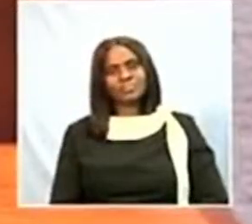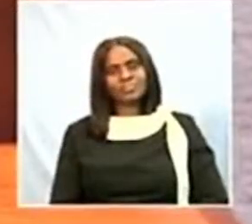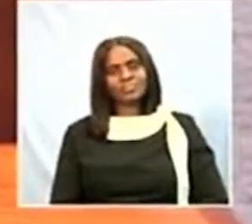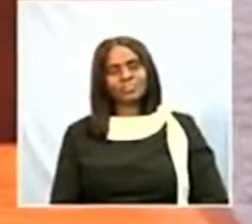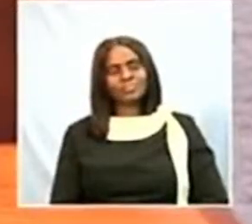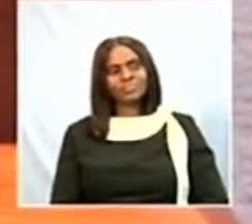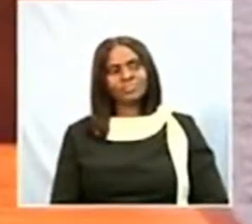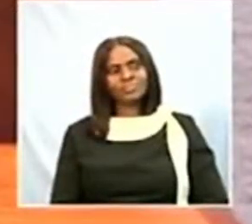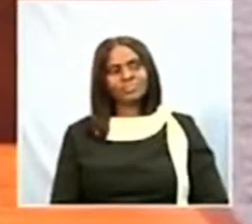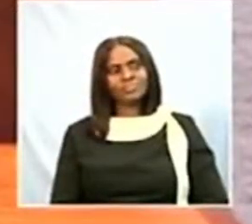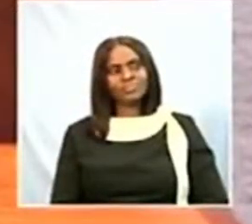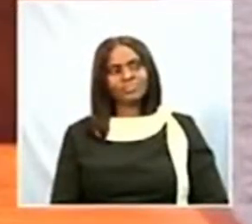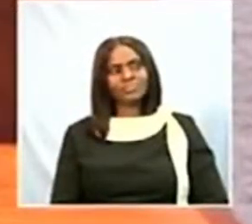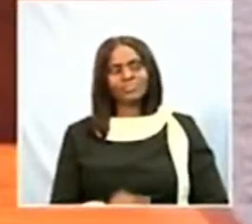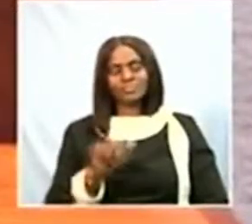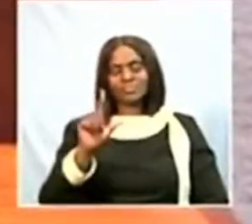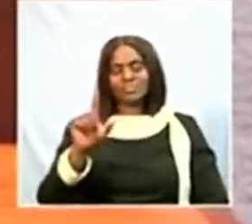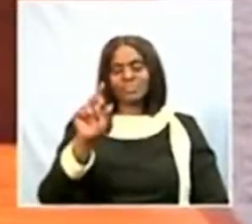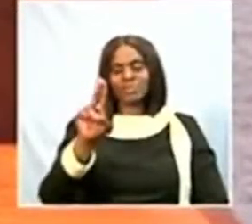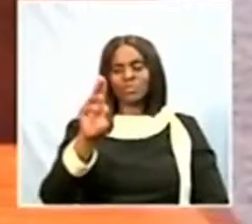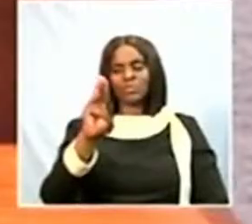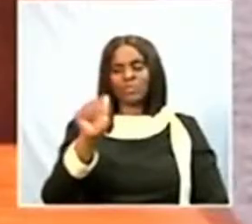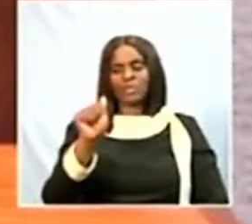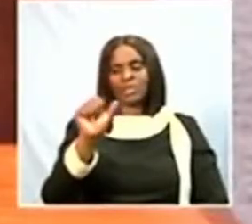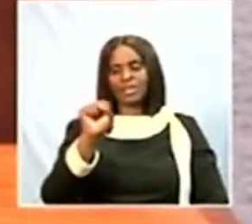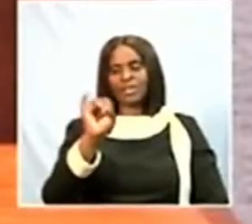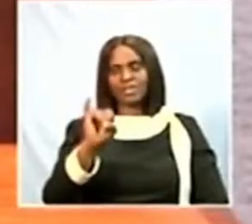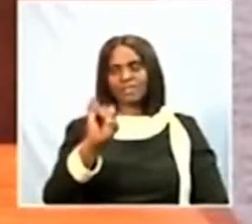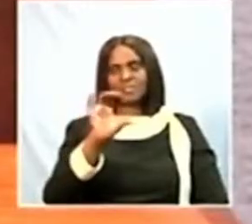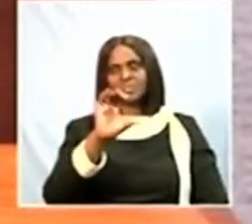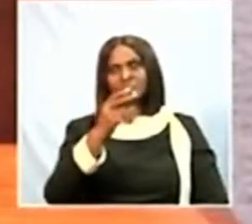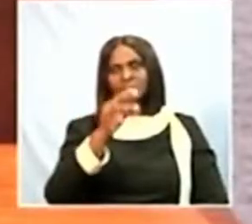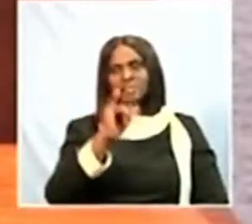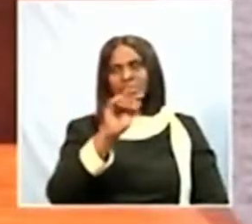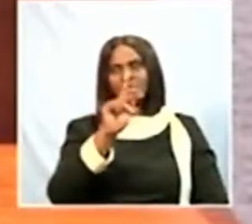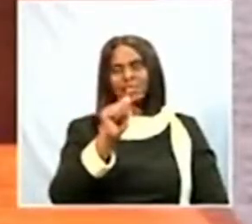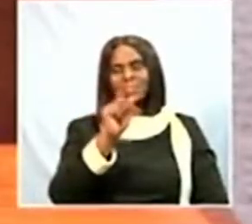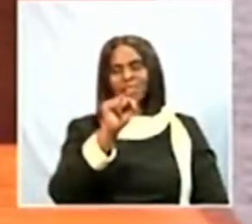Honorable Derek Lubasi, Chikankata constituency.